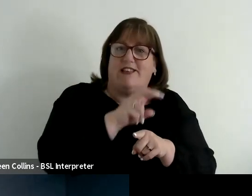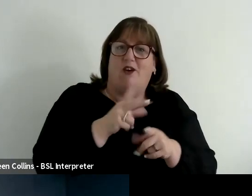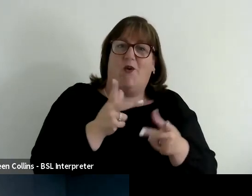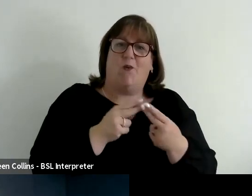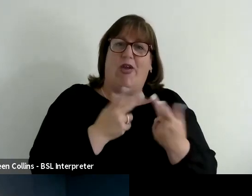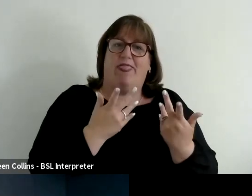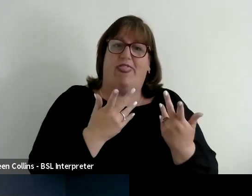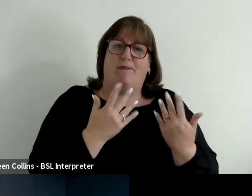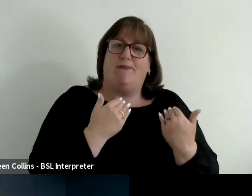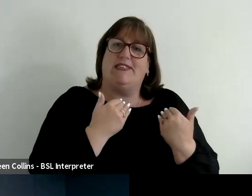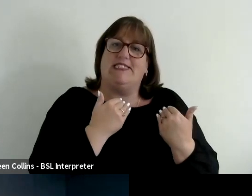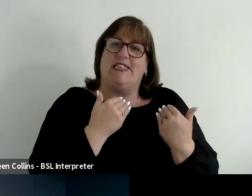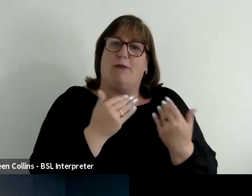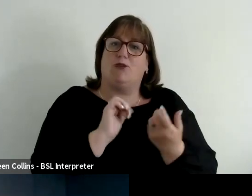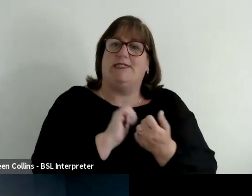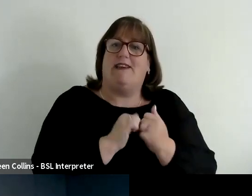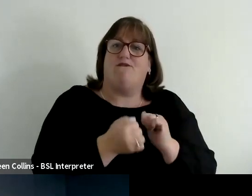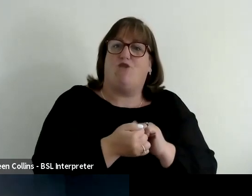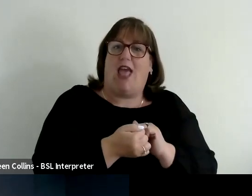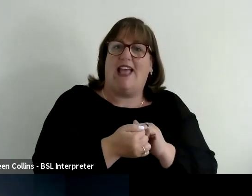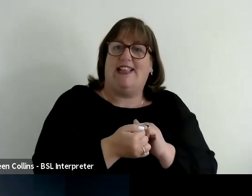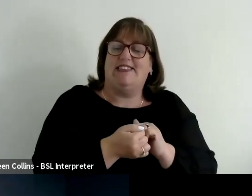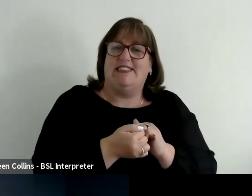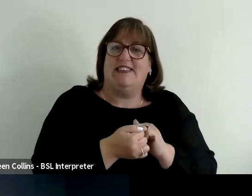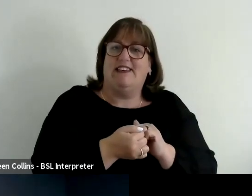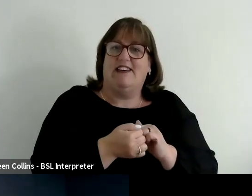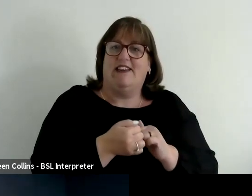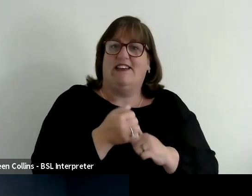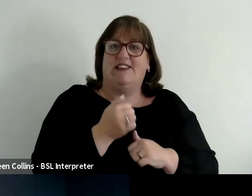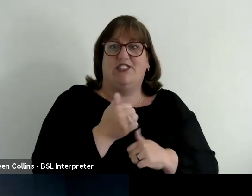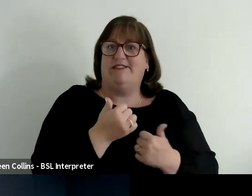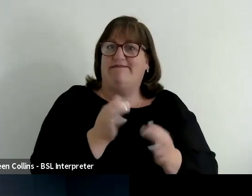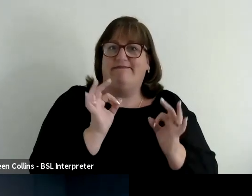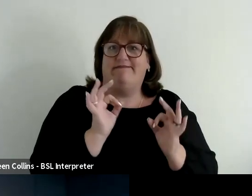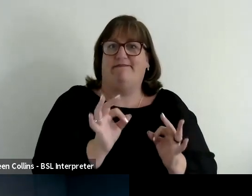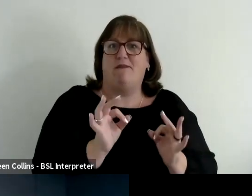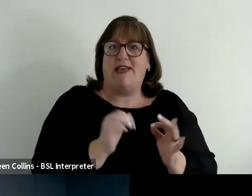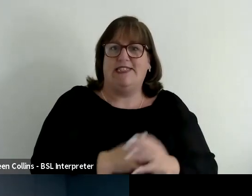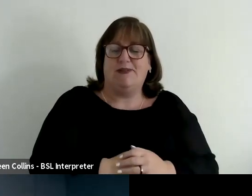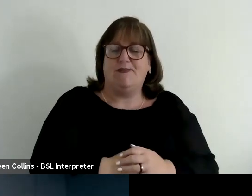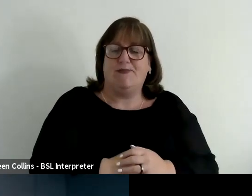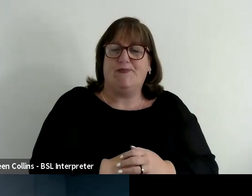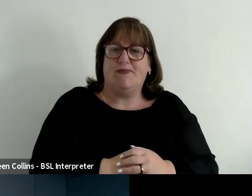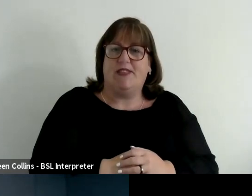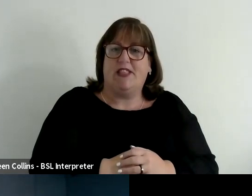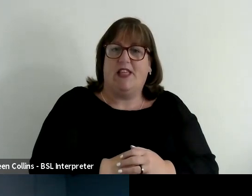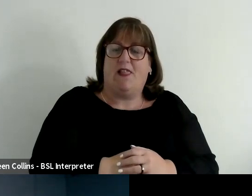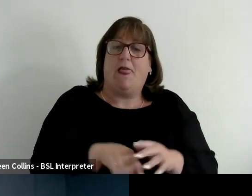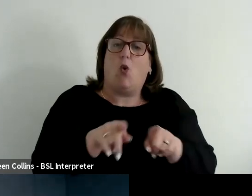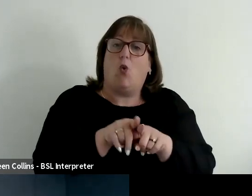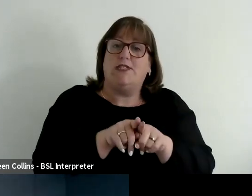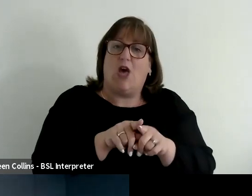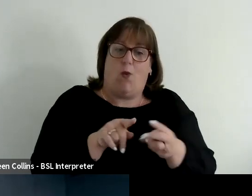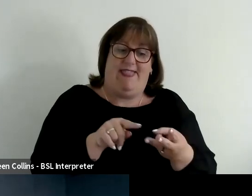friend, and is her normal kind of hilarious and charming self. So also in the creative division,